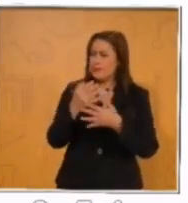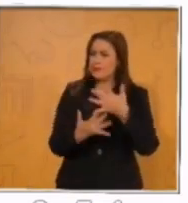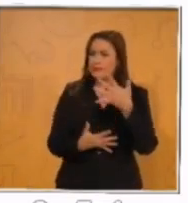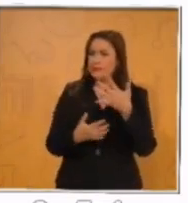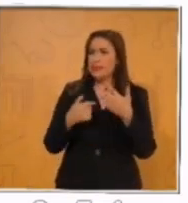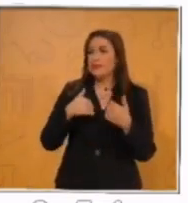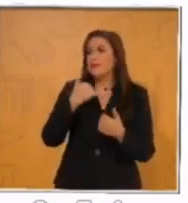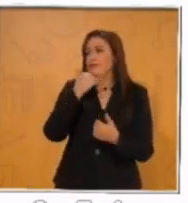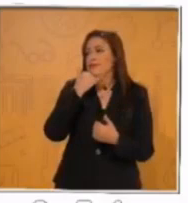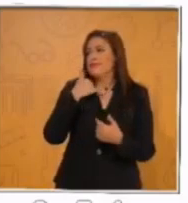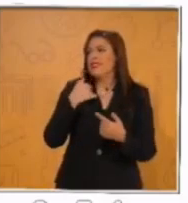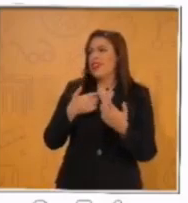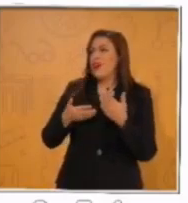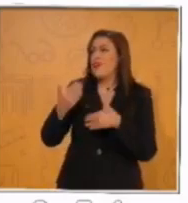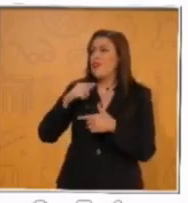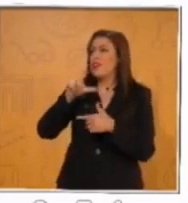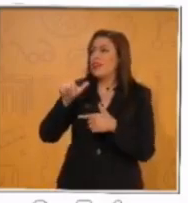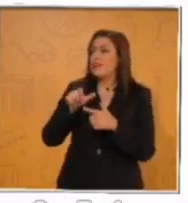went shopping.